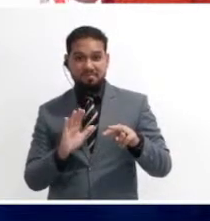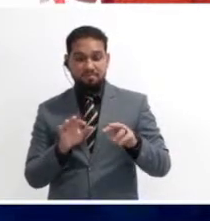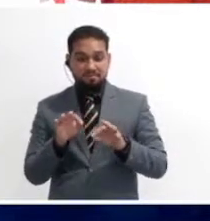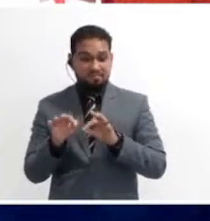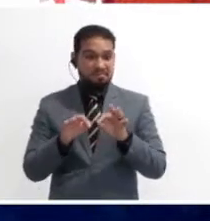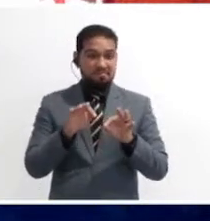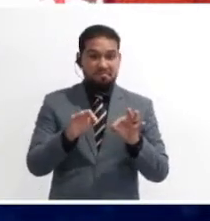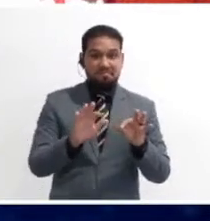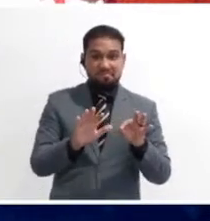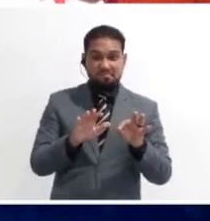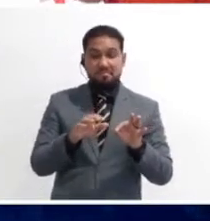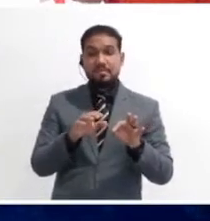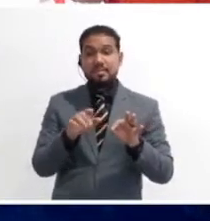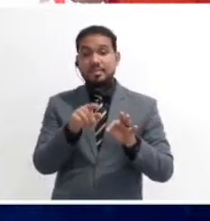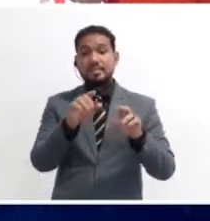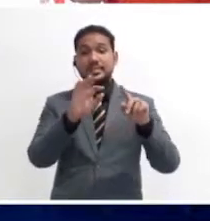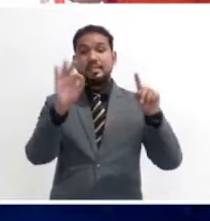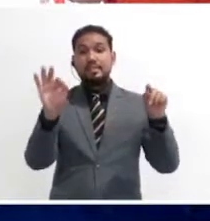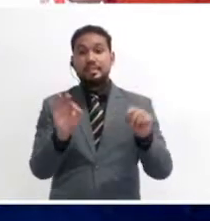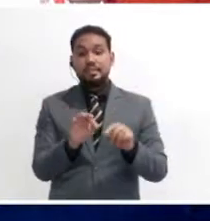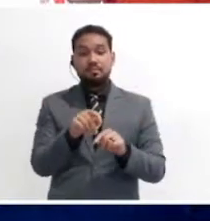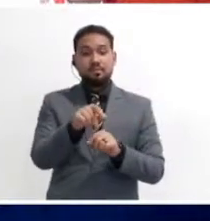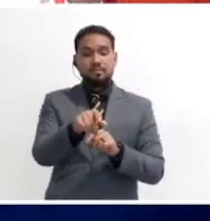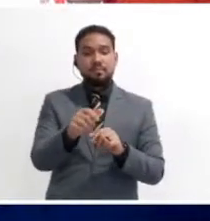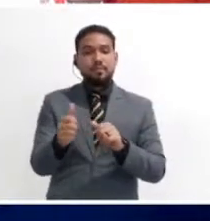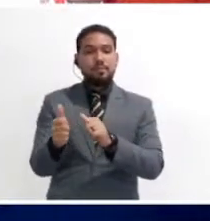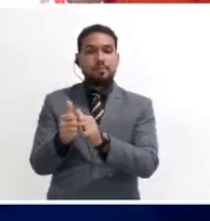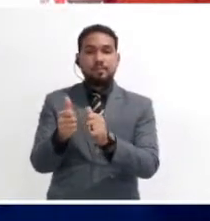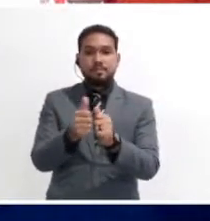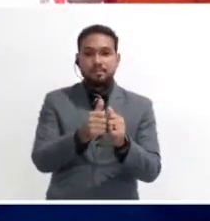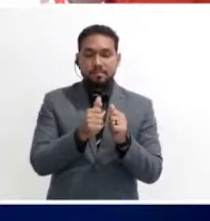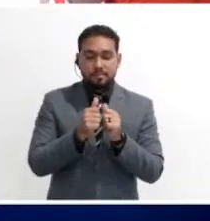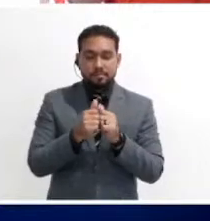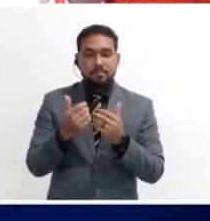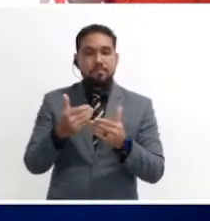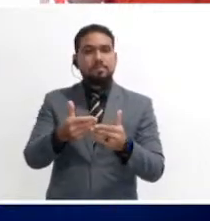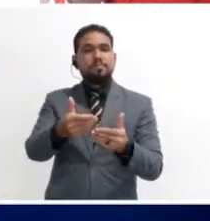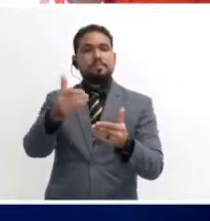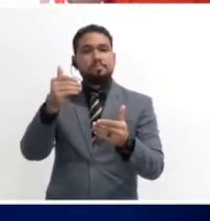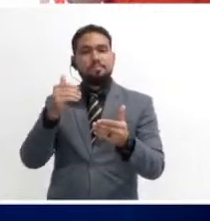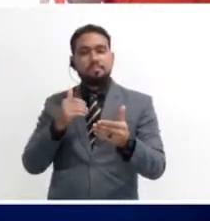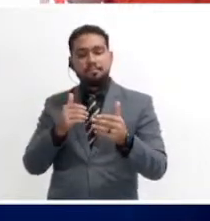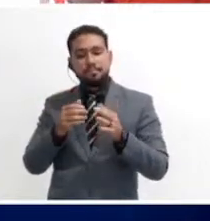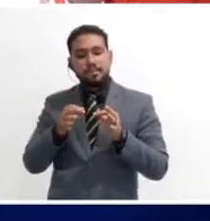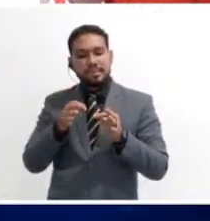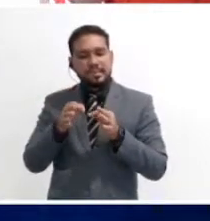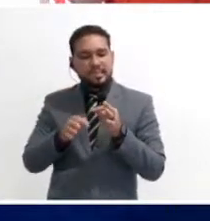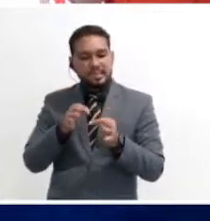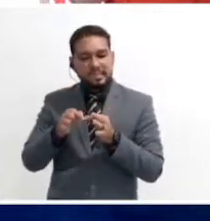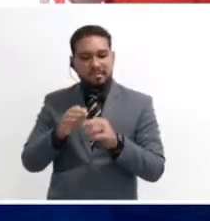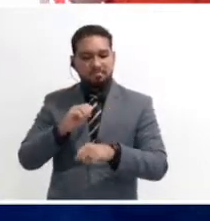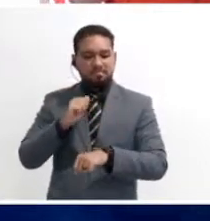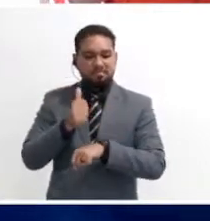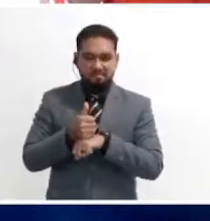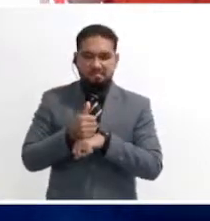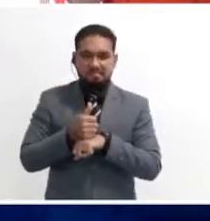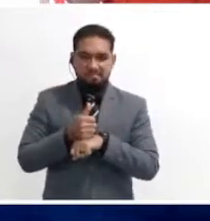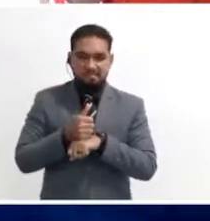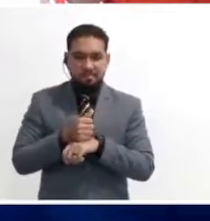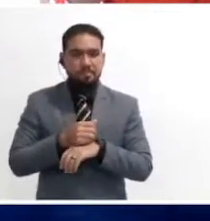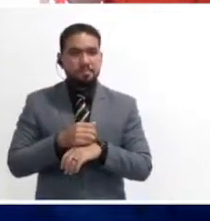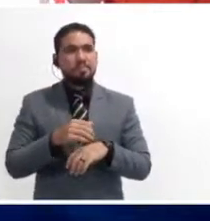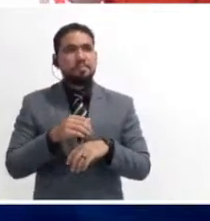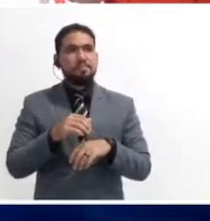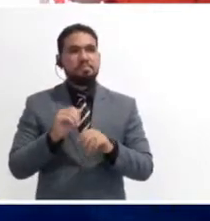And we put solder balls on these wafer level packages that are large enough and a wide enough pitch that they can